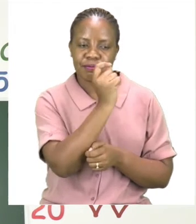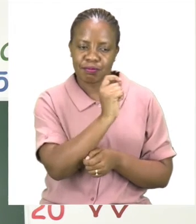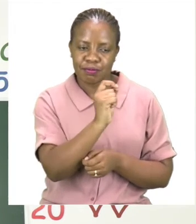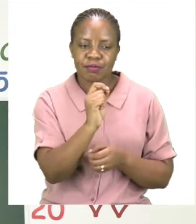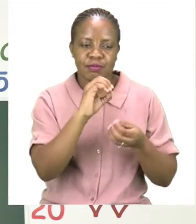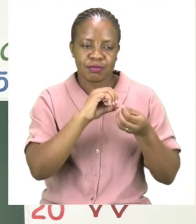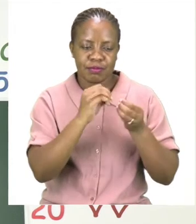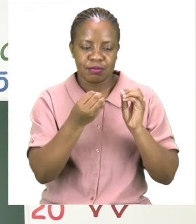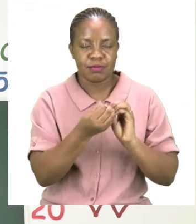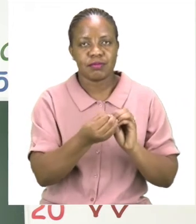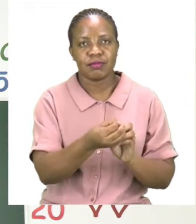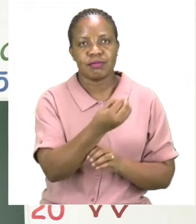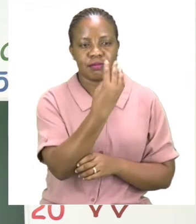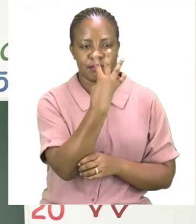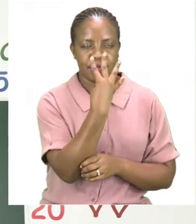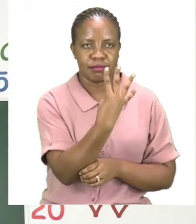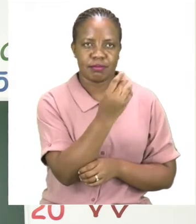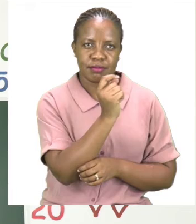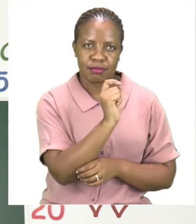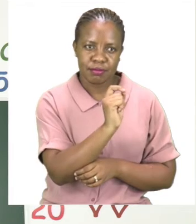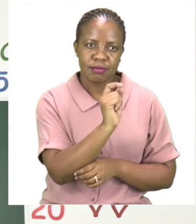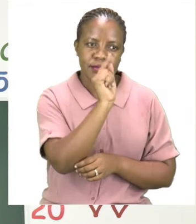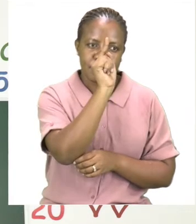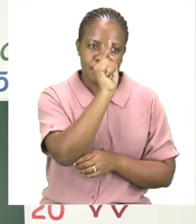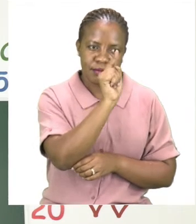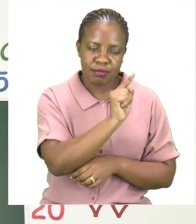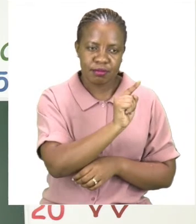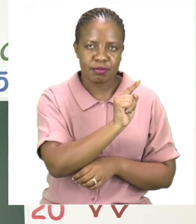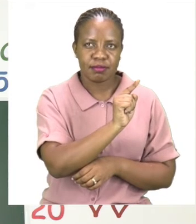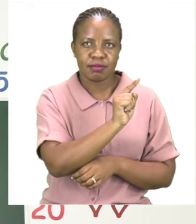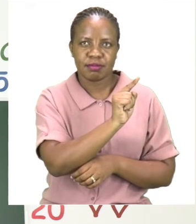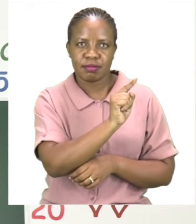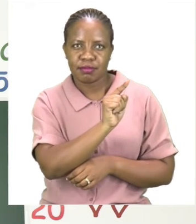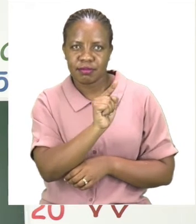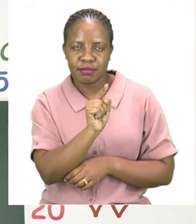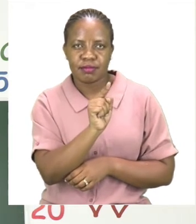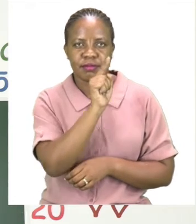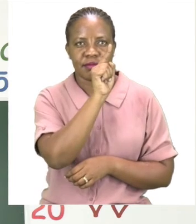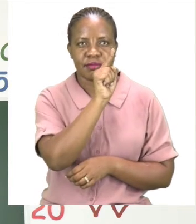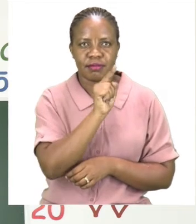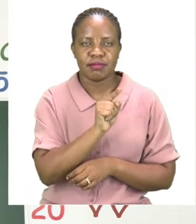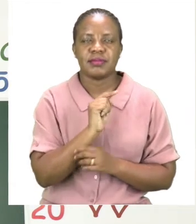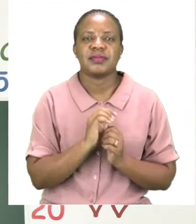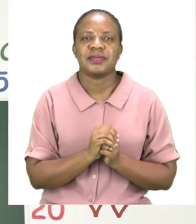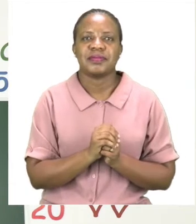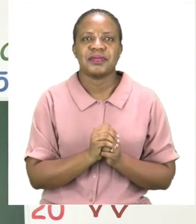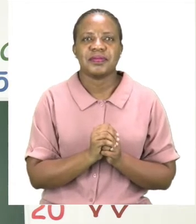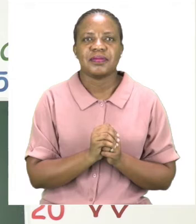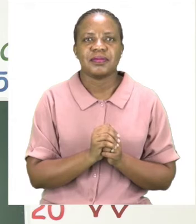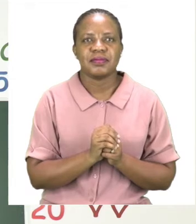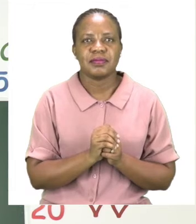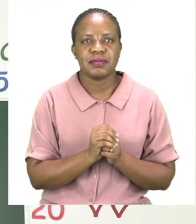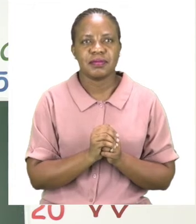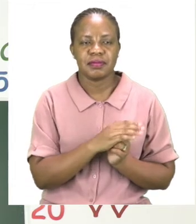You go down, across, and in the middle you make a line. The